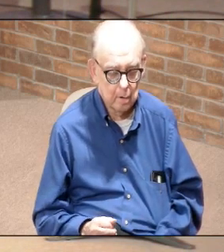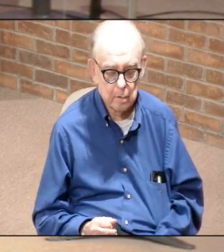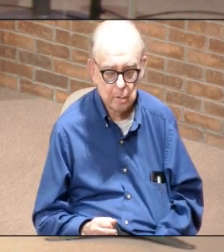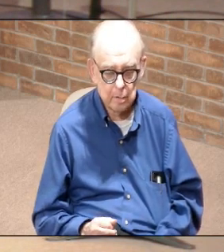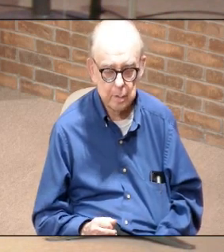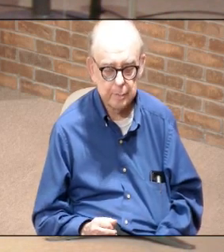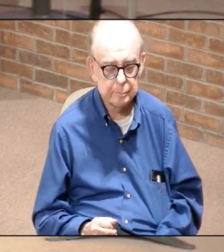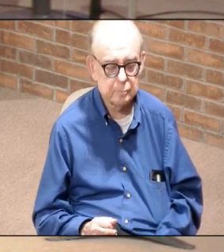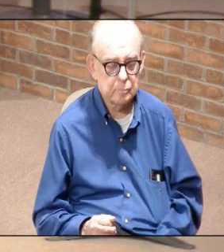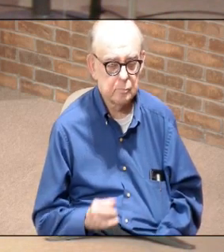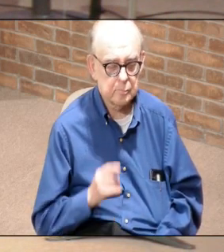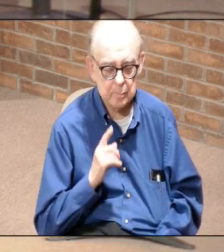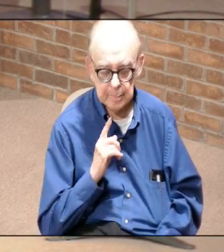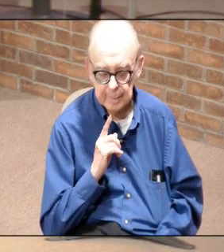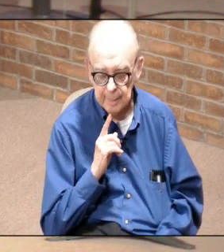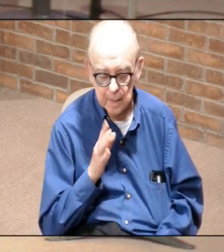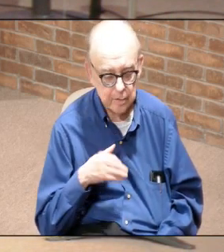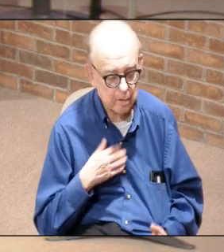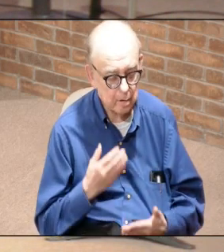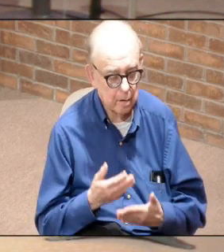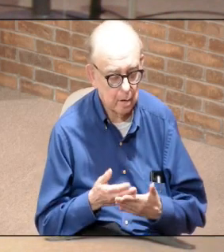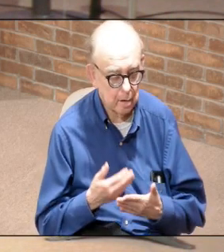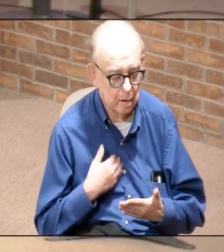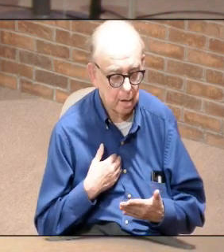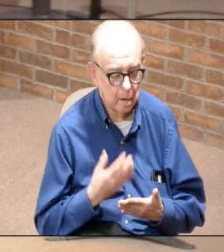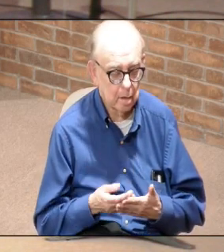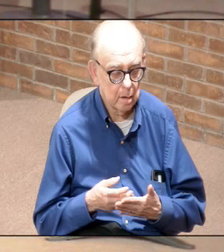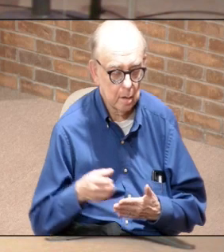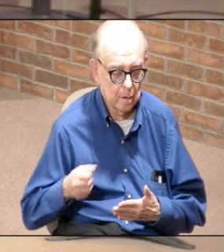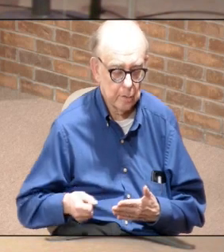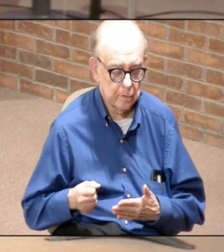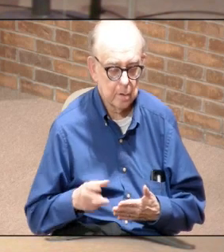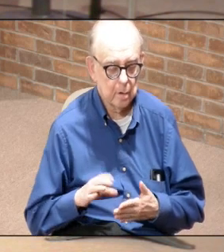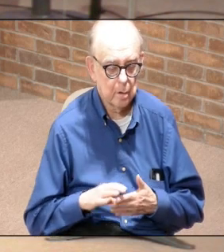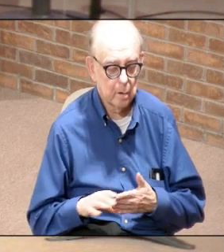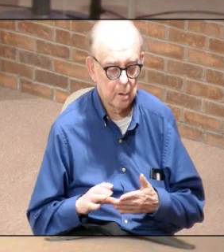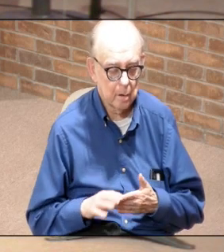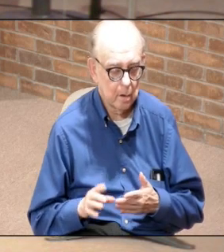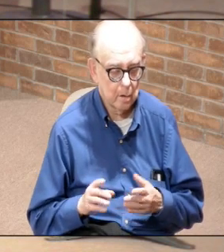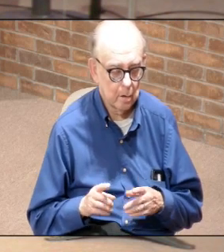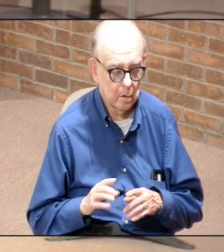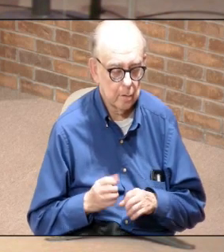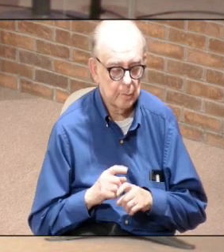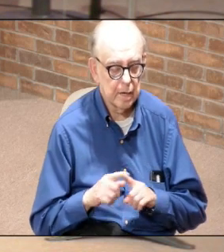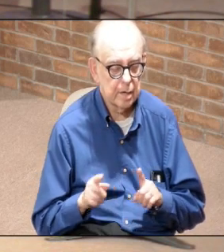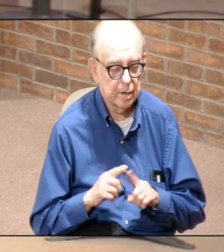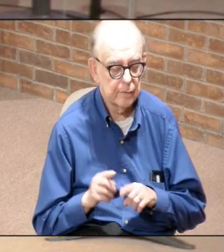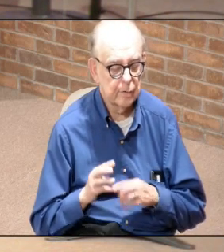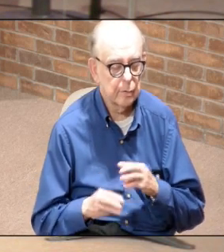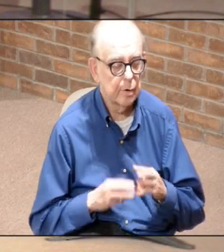because he said that's all I had was a suitcase and $100 to go make a difference in the world.